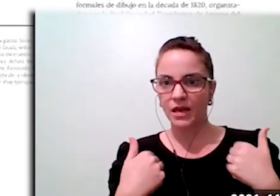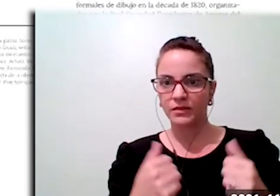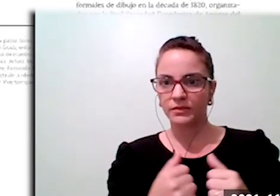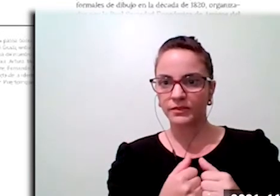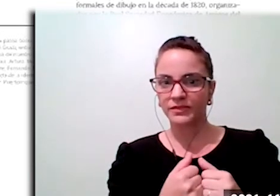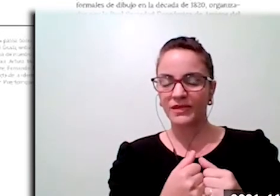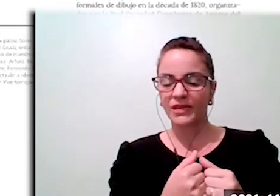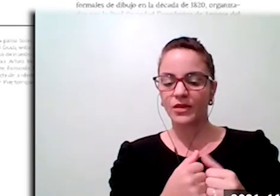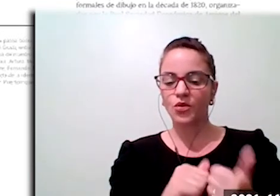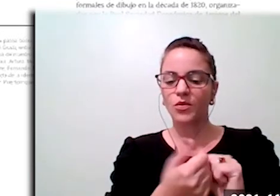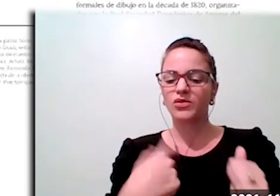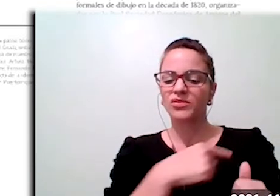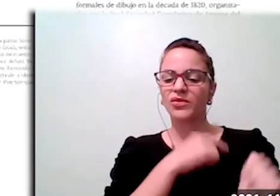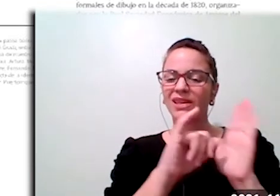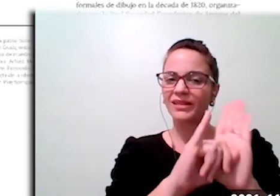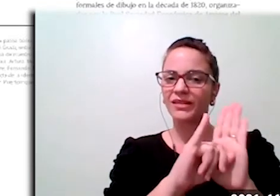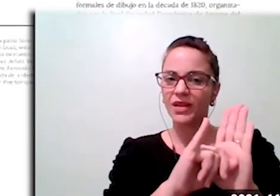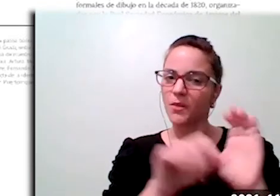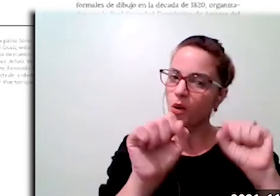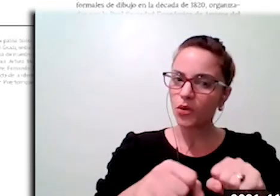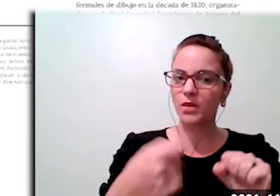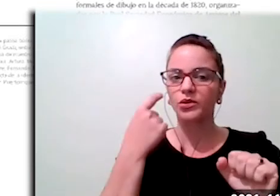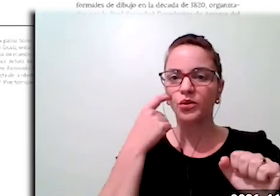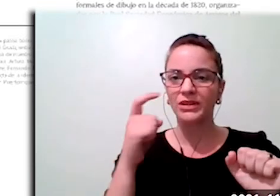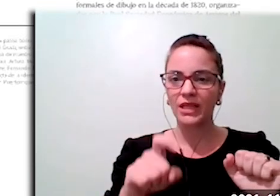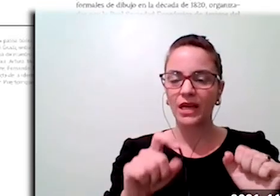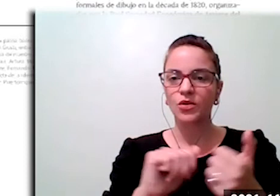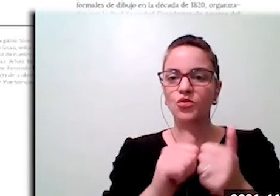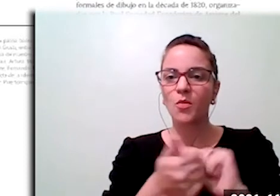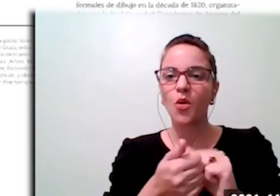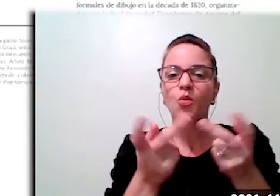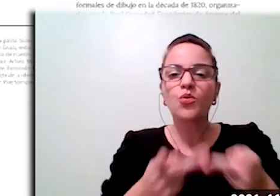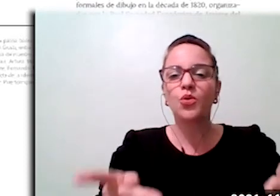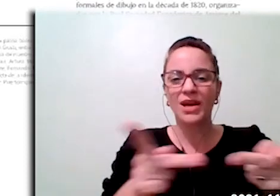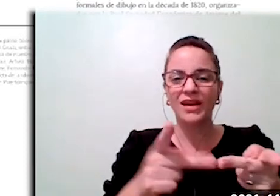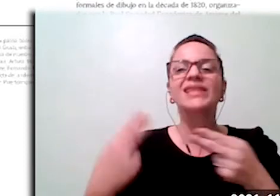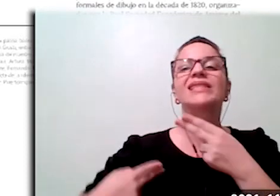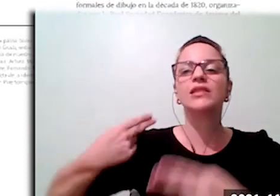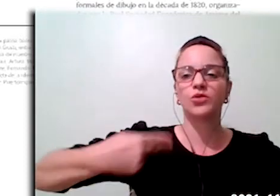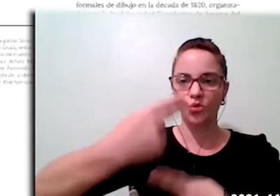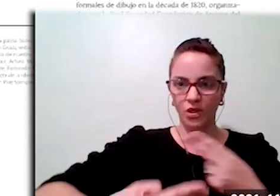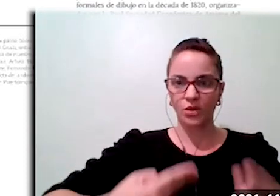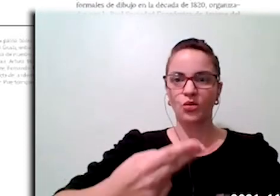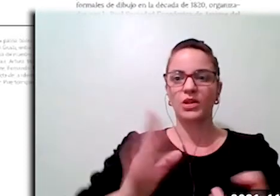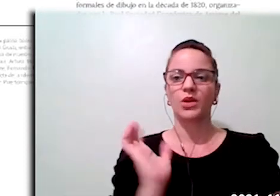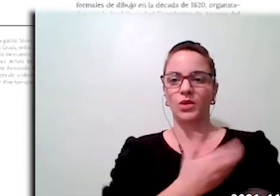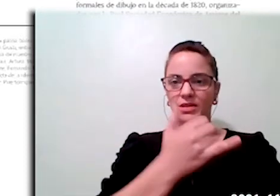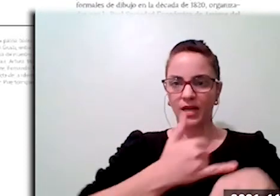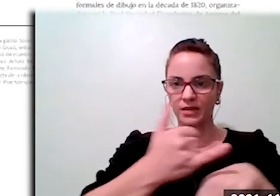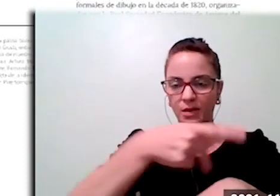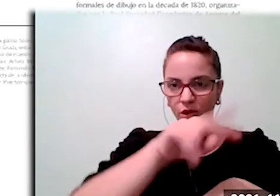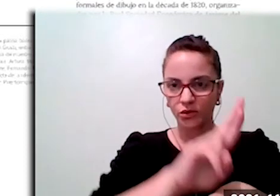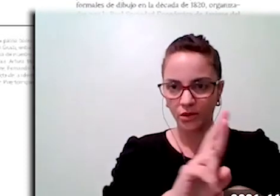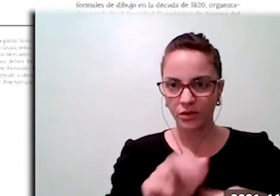oldest historical and sociocultural center of Puerto Rico. Cabrera Salcedo reiterates that it is in